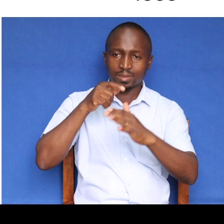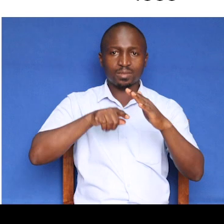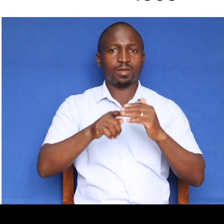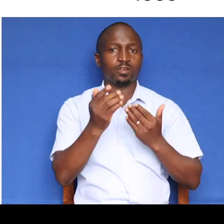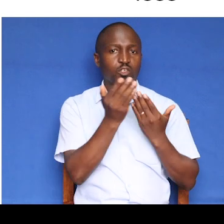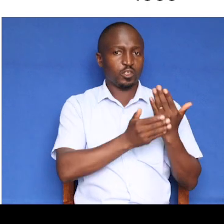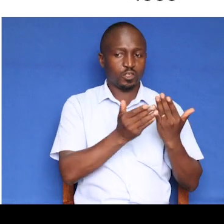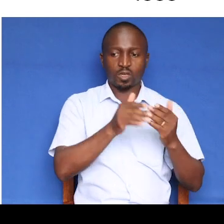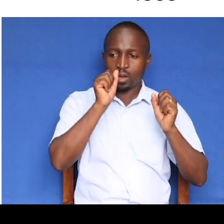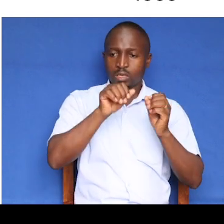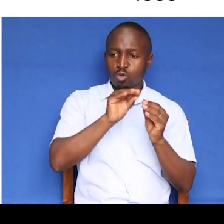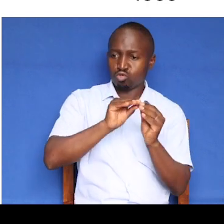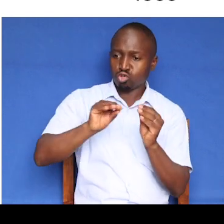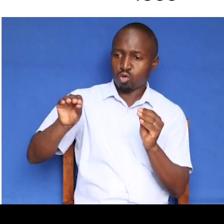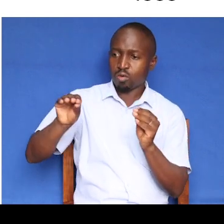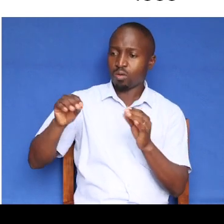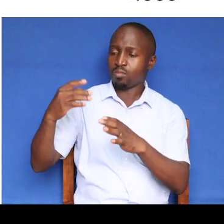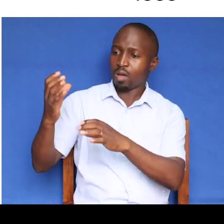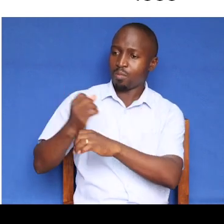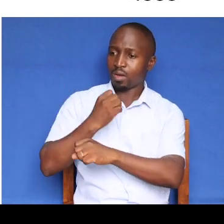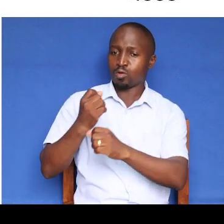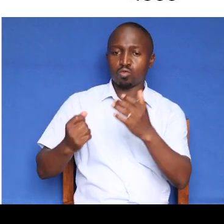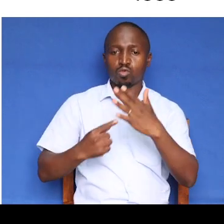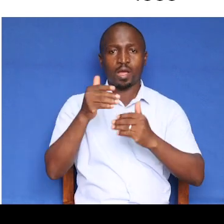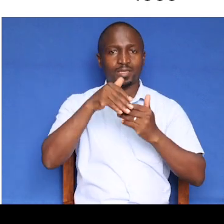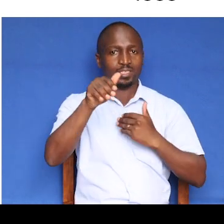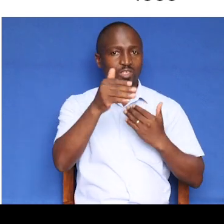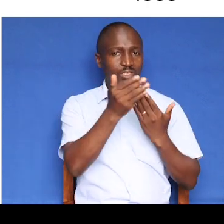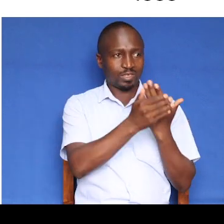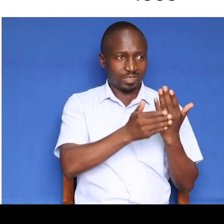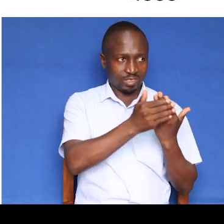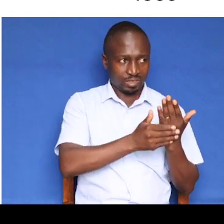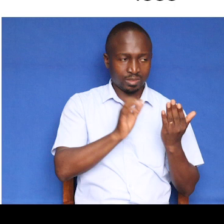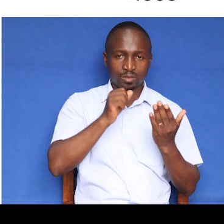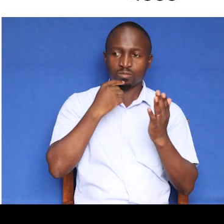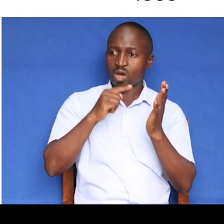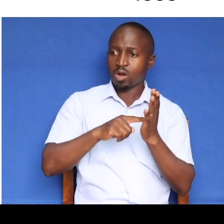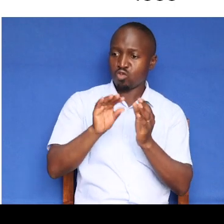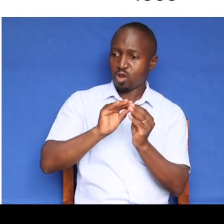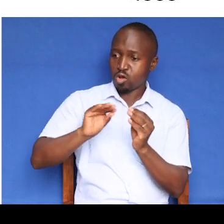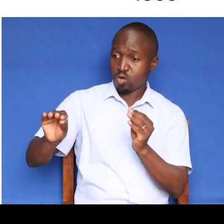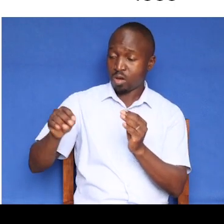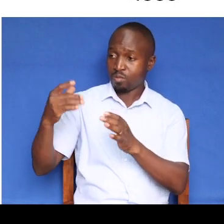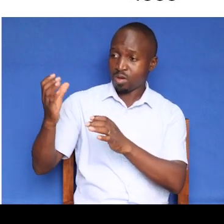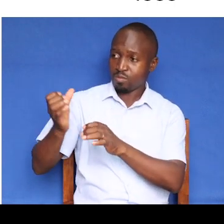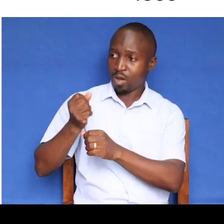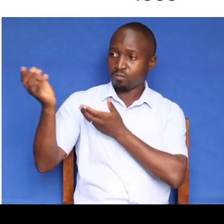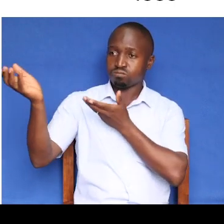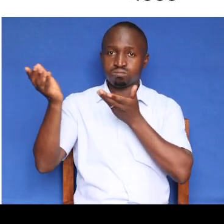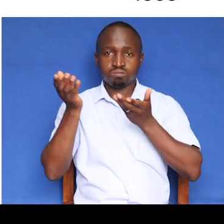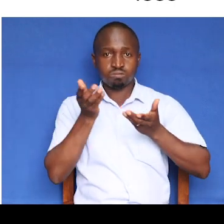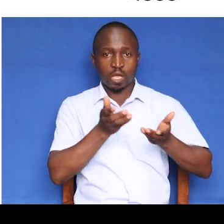So we have to minus the income generated outside the country. That's why we minus net income